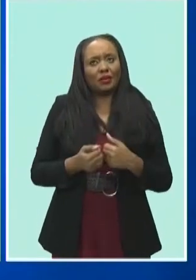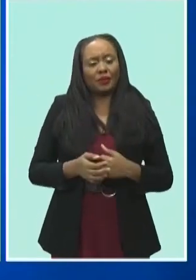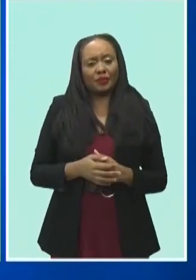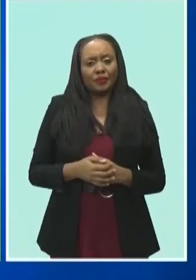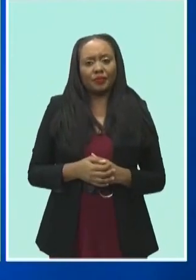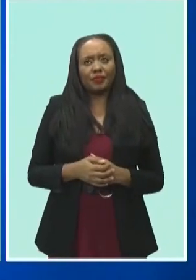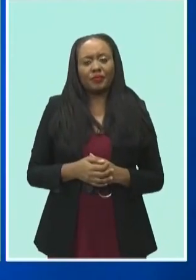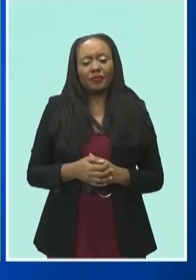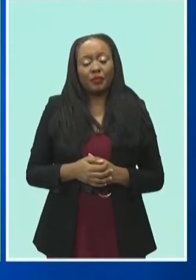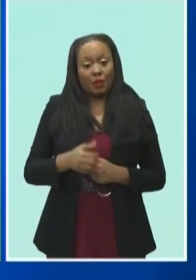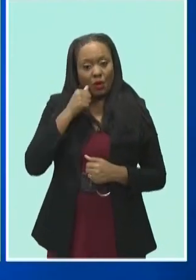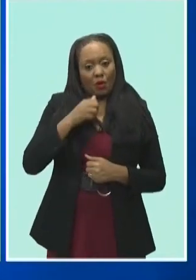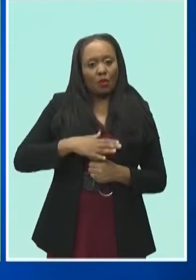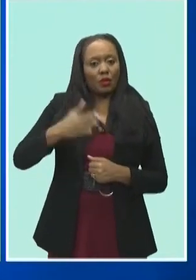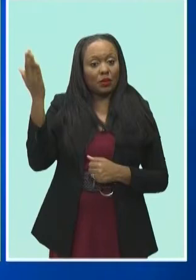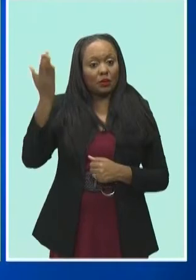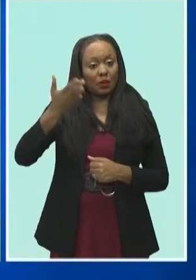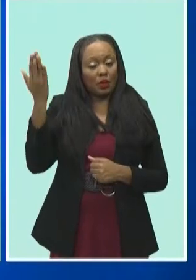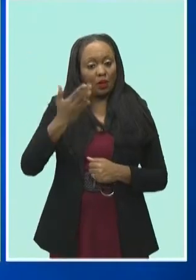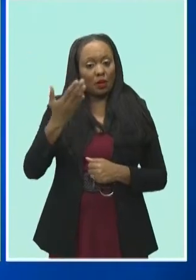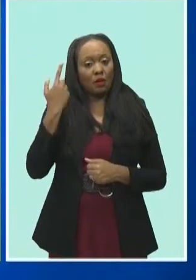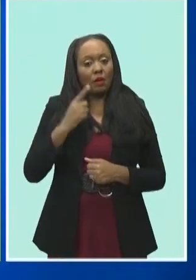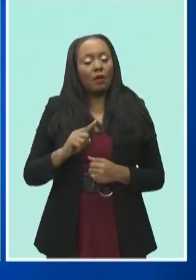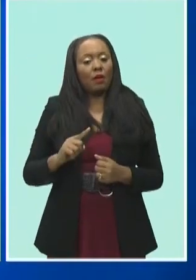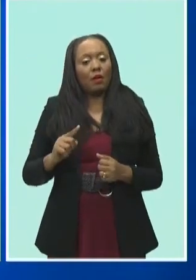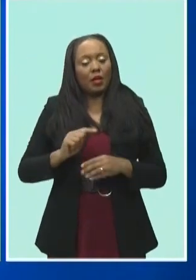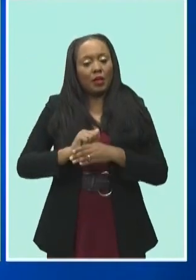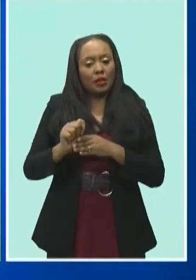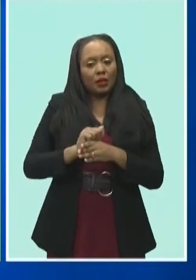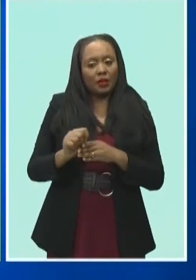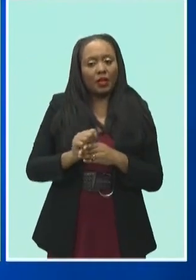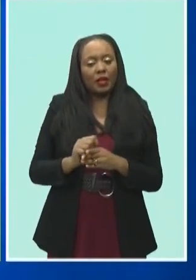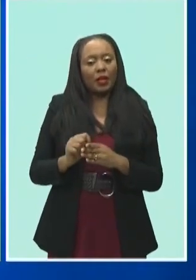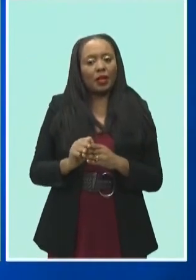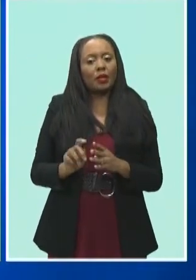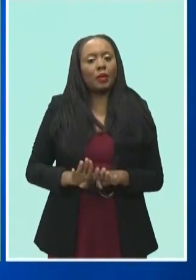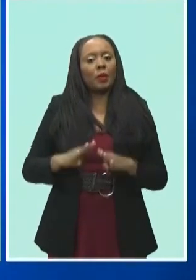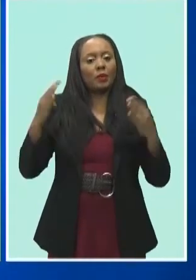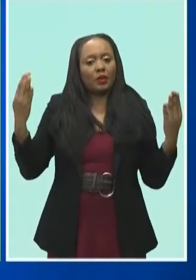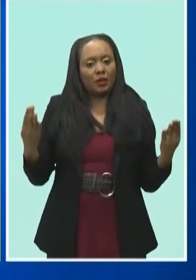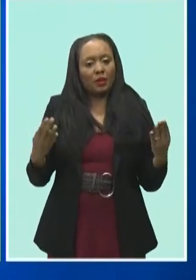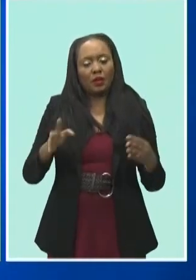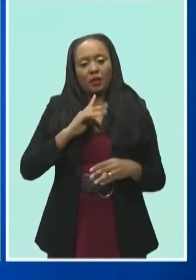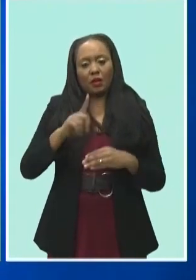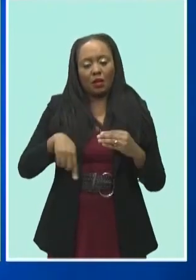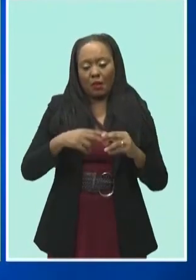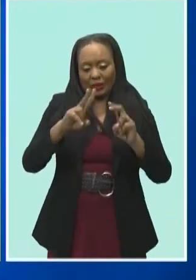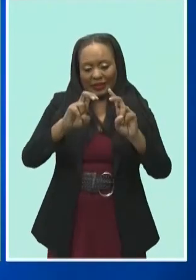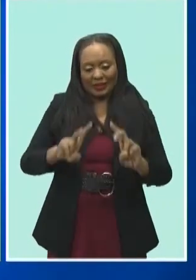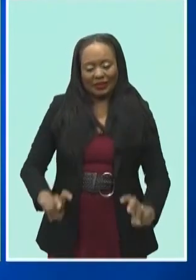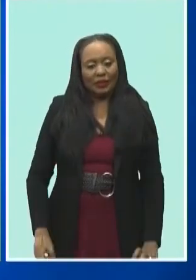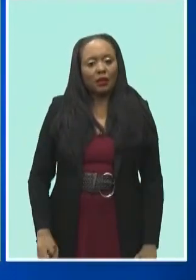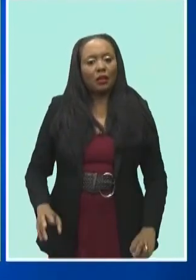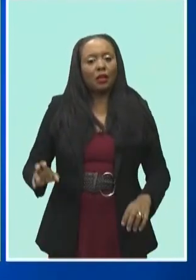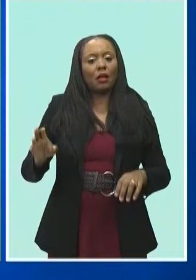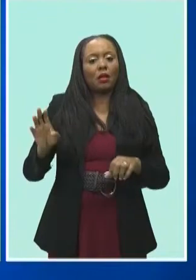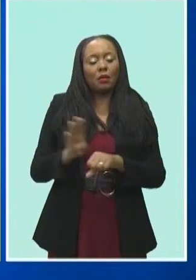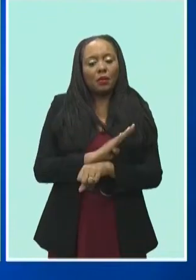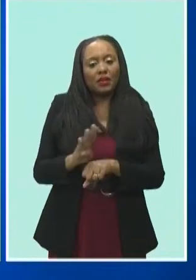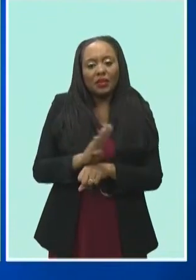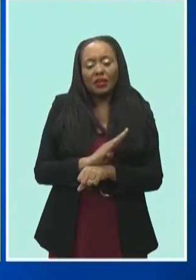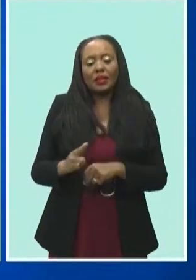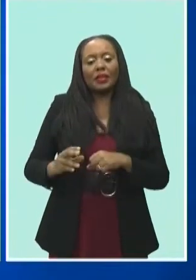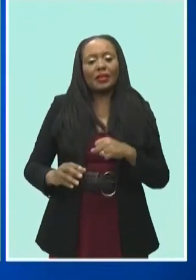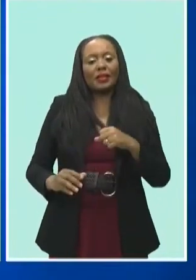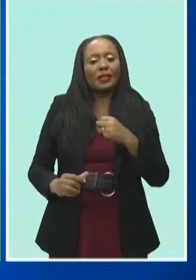was speaking at the opening of the disaster risk reduction training, which will focus on mapping and assessing businesses' disaster and climate